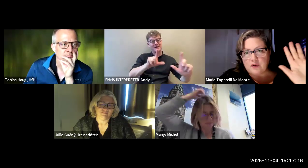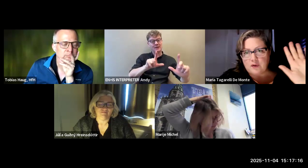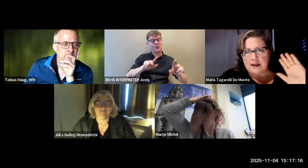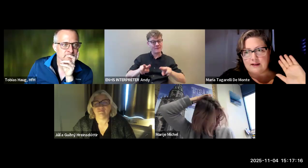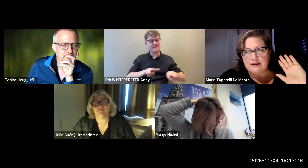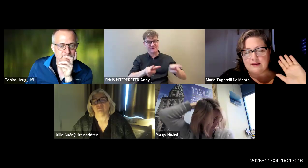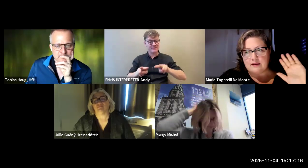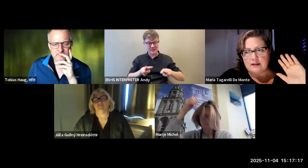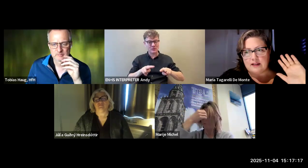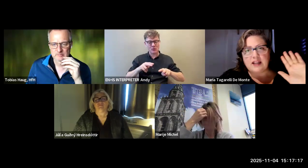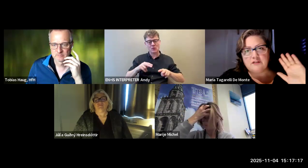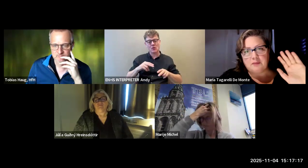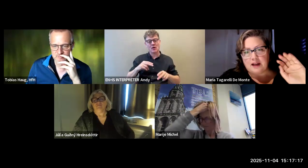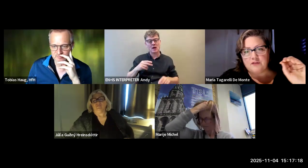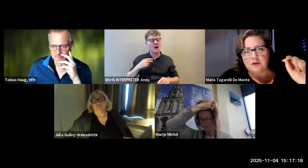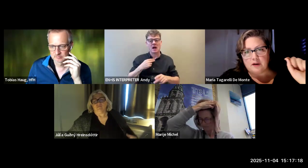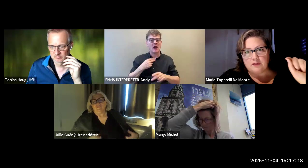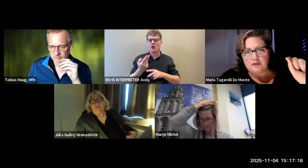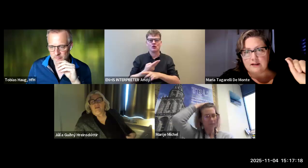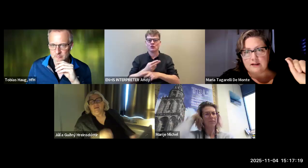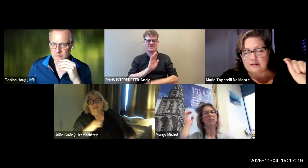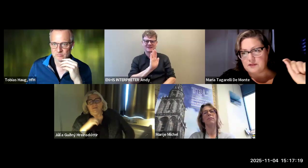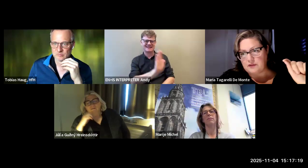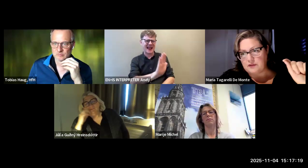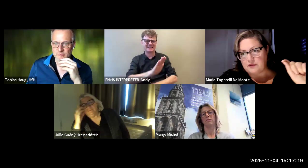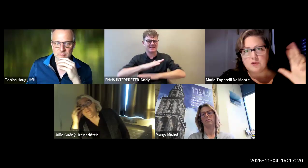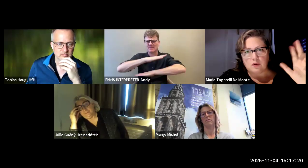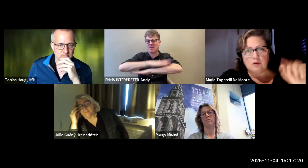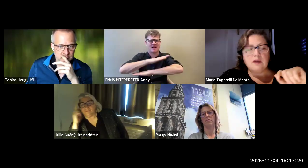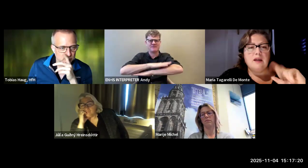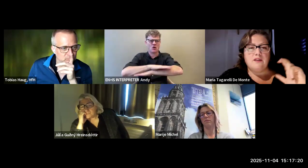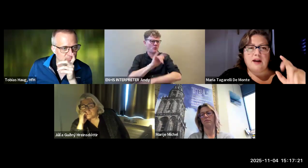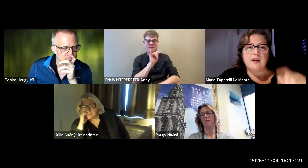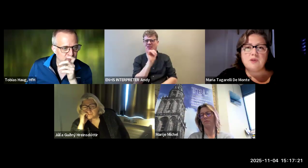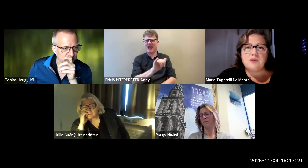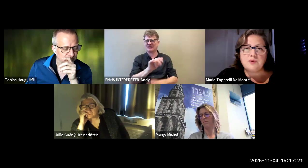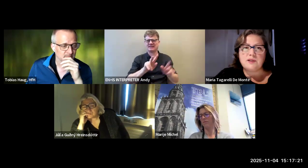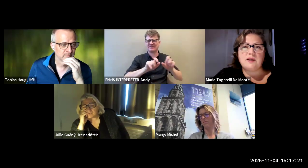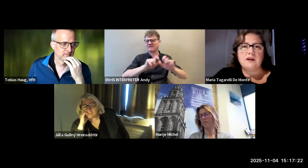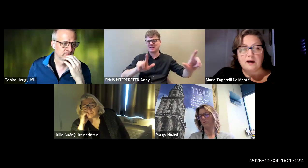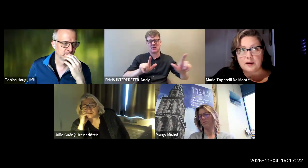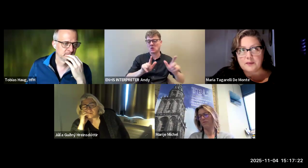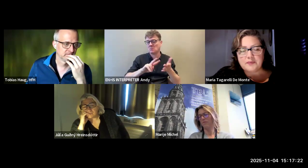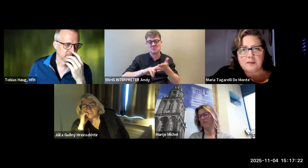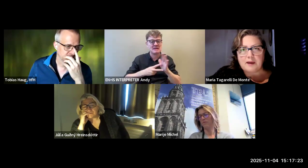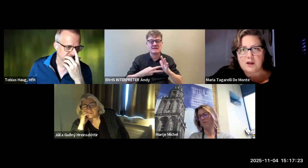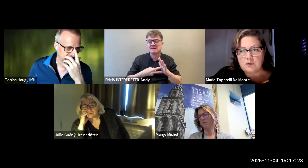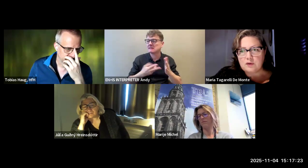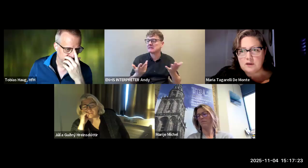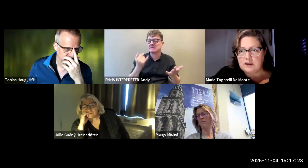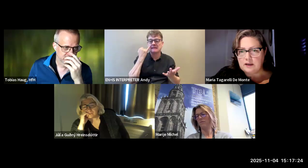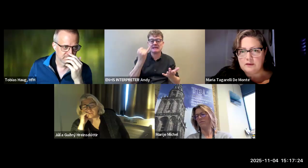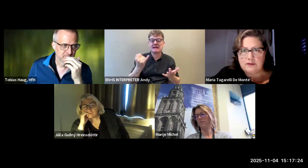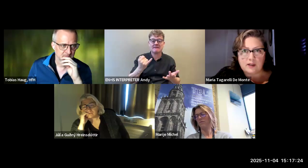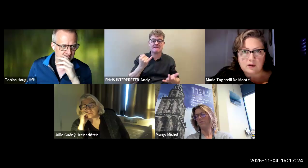the platform that is the native platform of that specific video. So if I am using